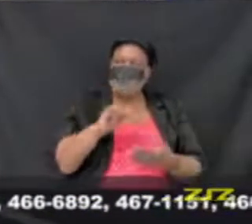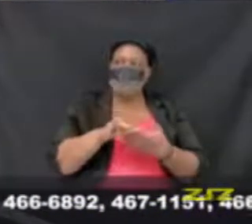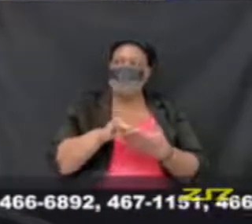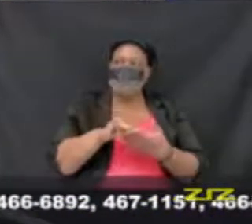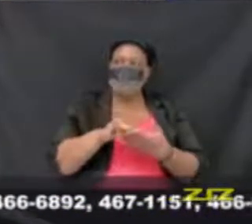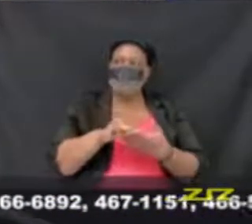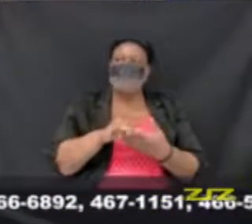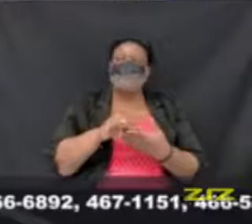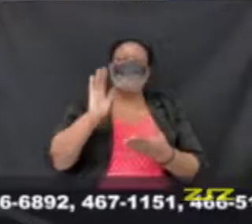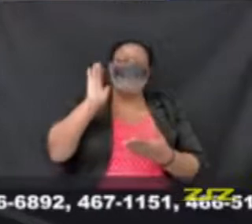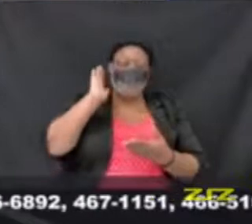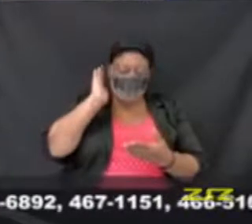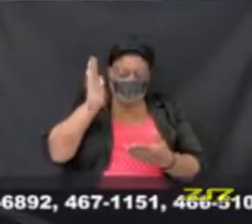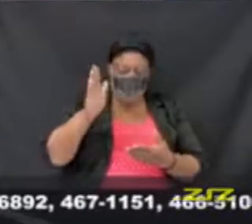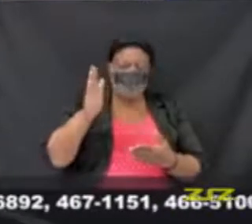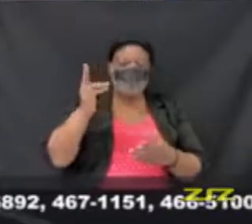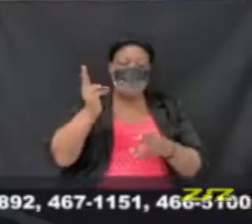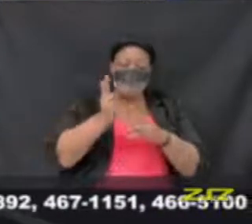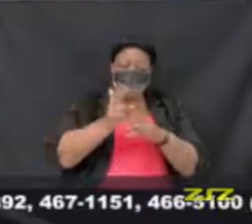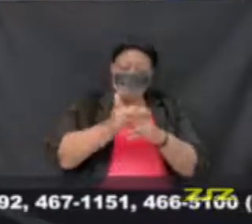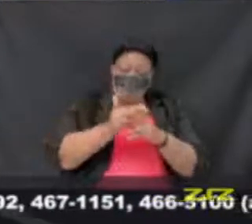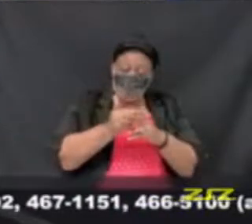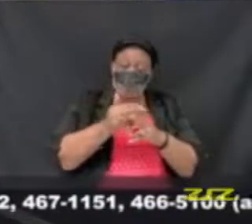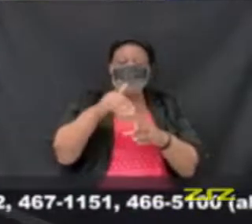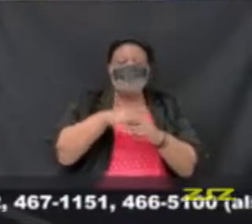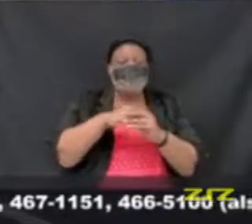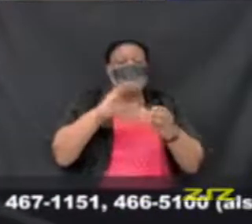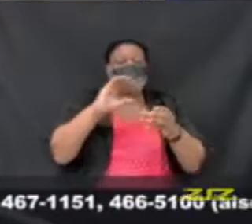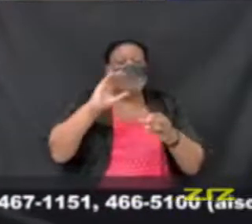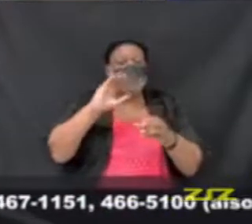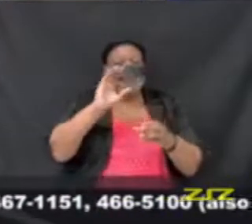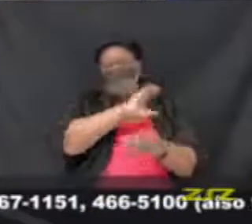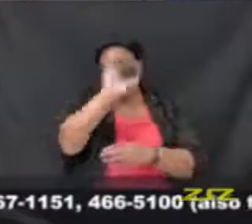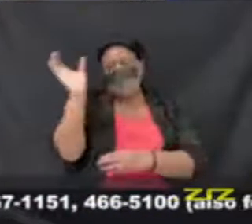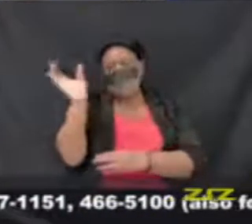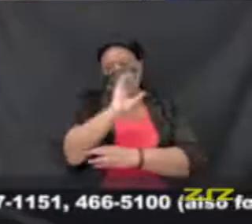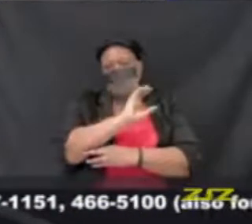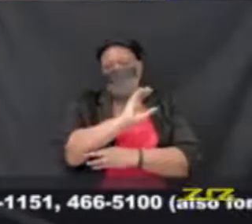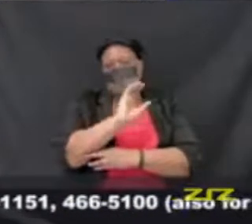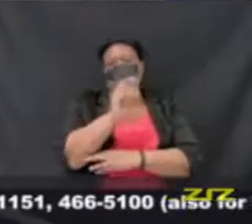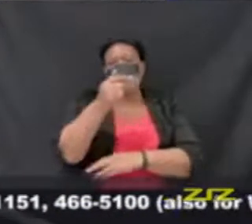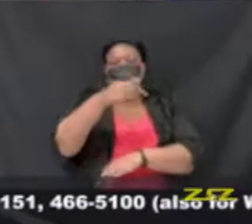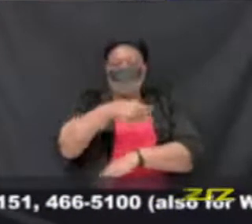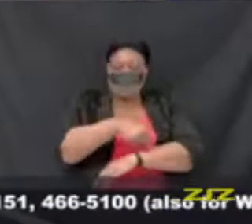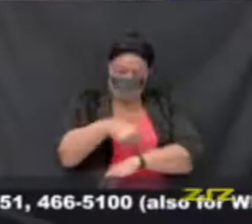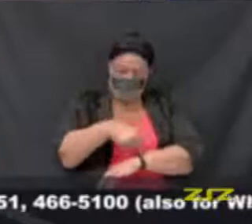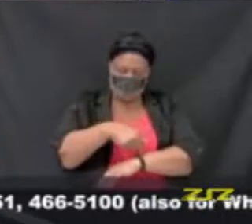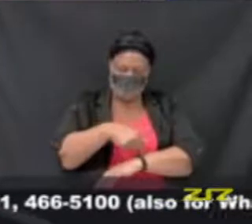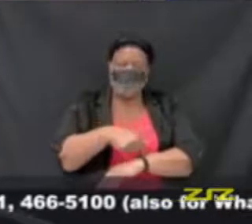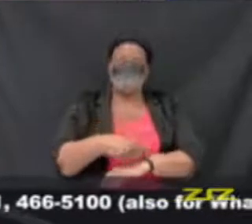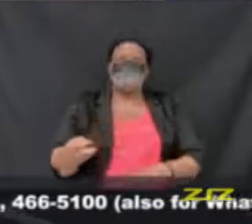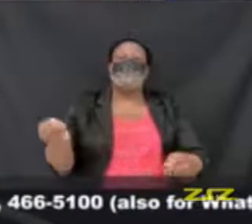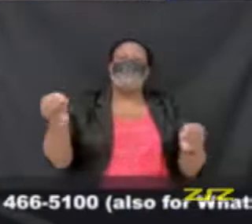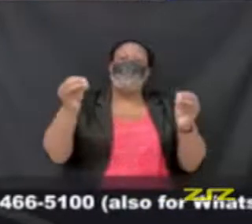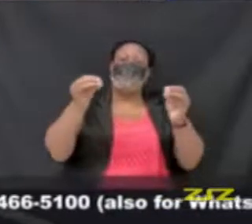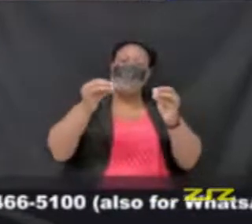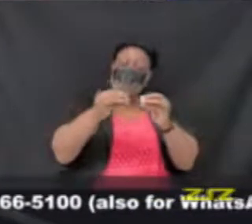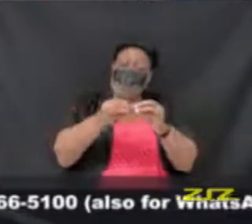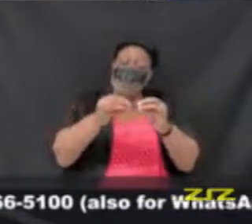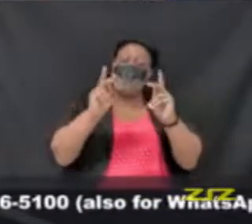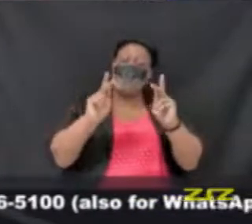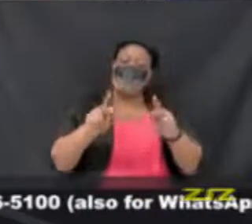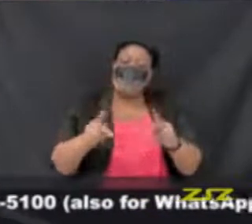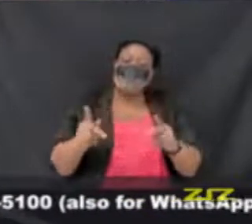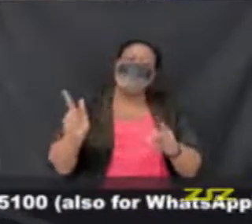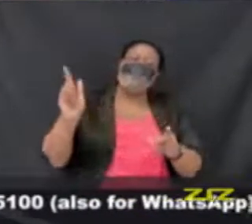that we are approaching the Christmas season, whereby we are expecting an increase in the inbound